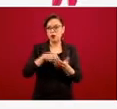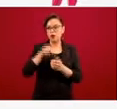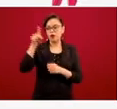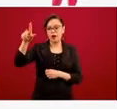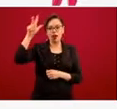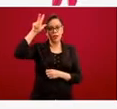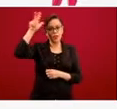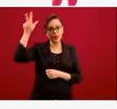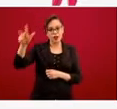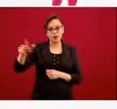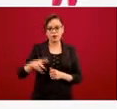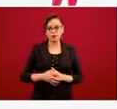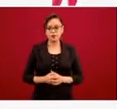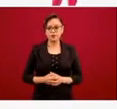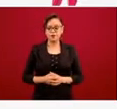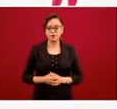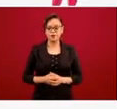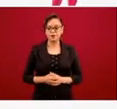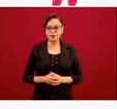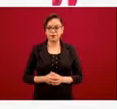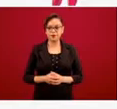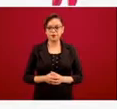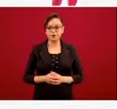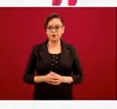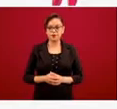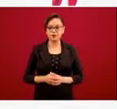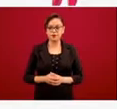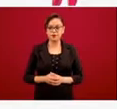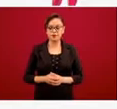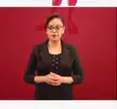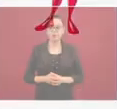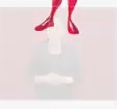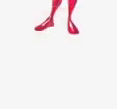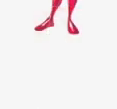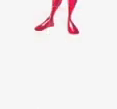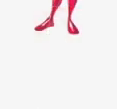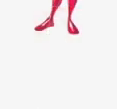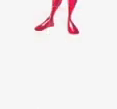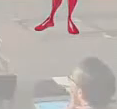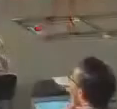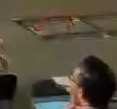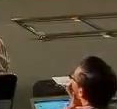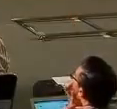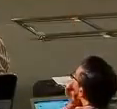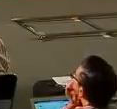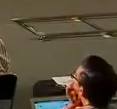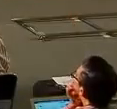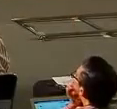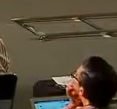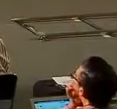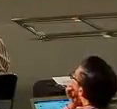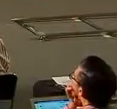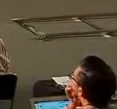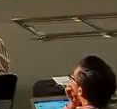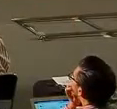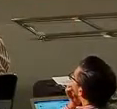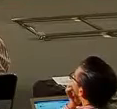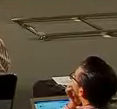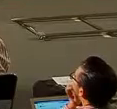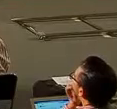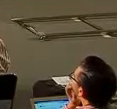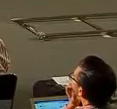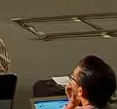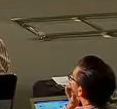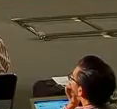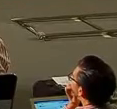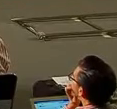extent, and the one that has done it in the least is still near 60%, which is the state of Hidalgo.